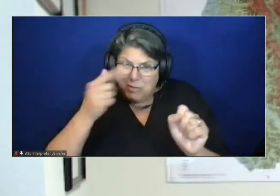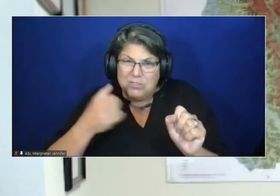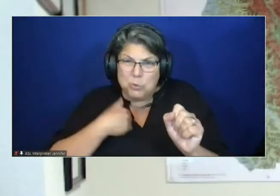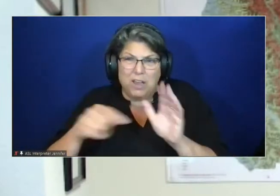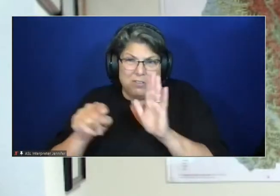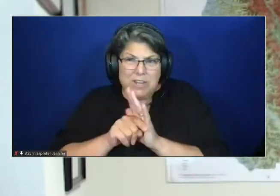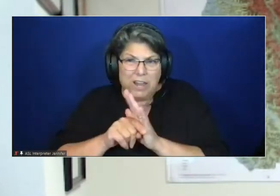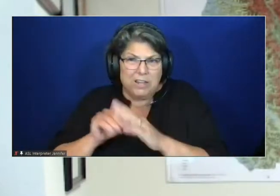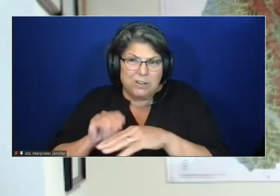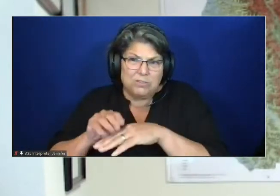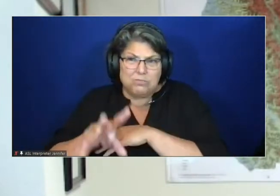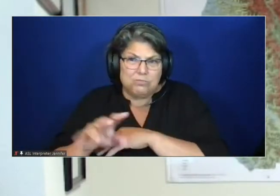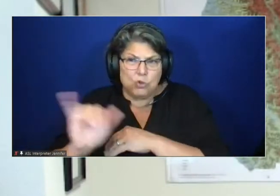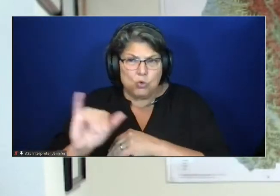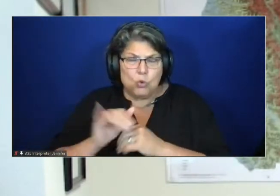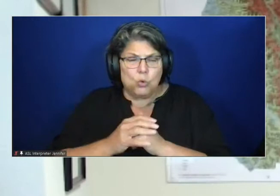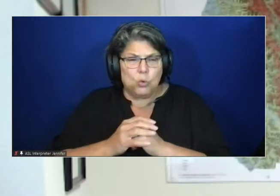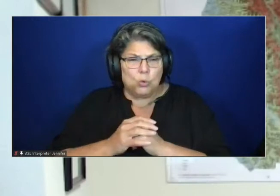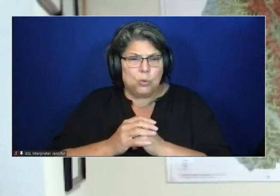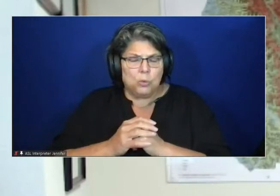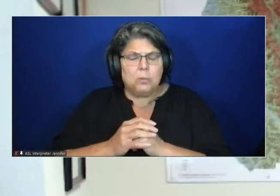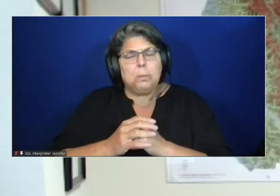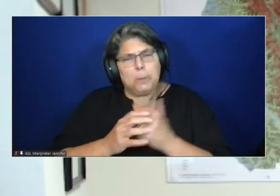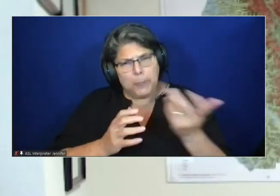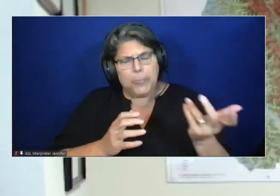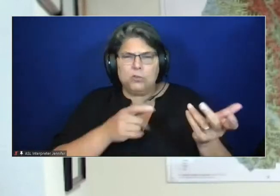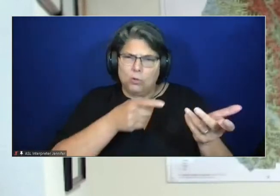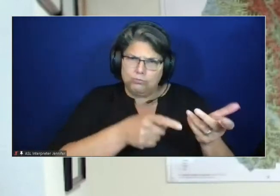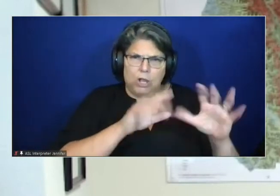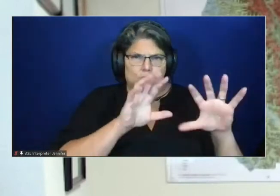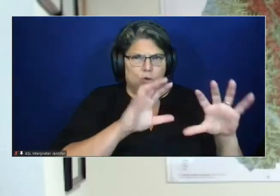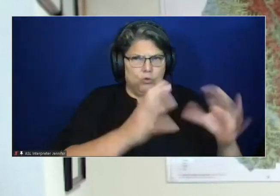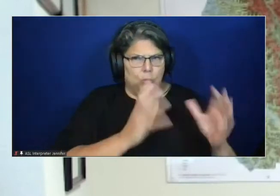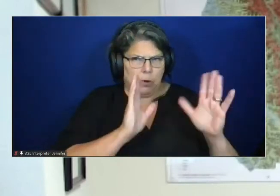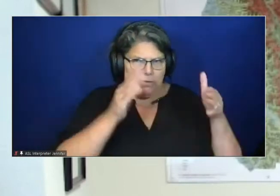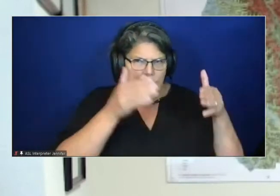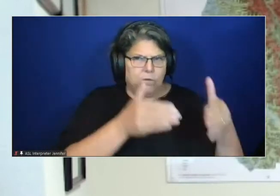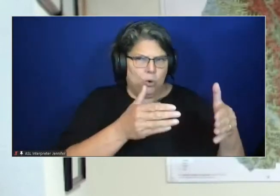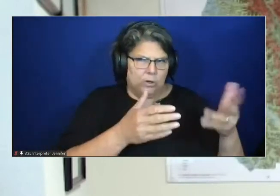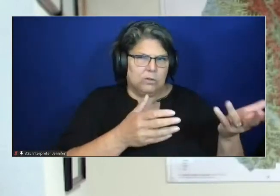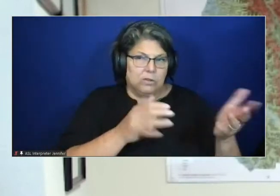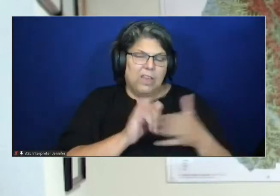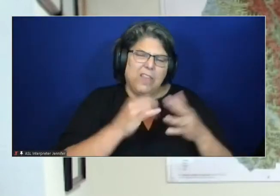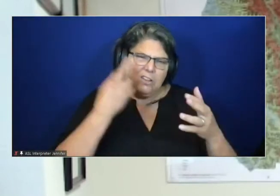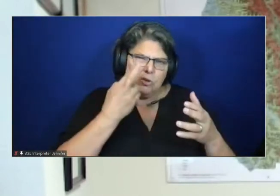that. So at this point, that's the group that we've aimed it at and the reason why we delayed.